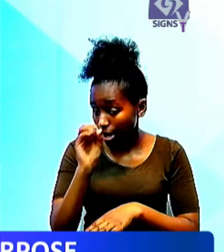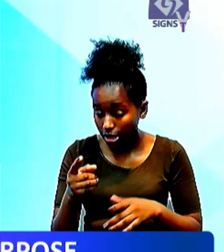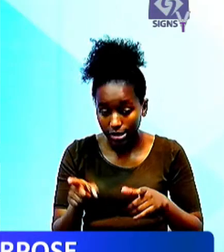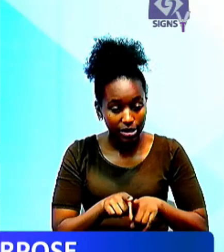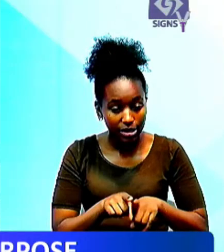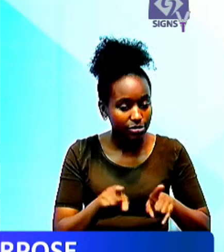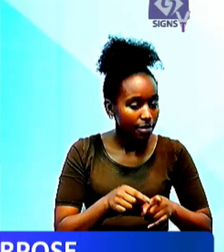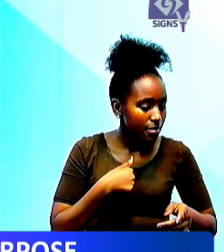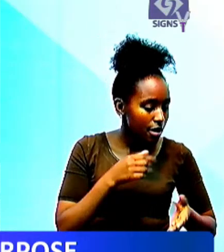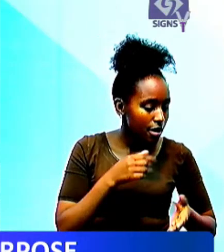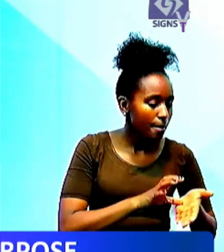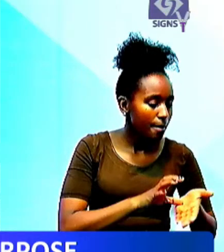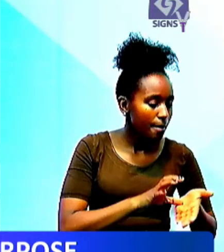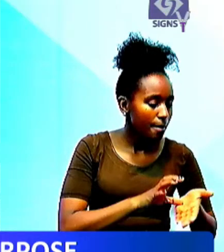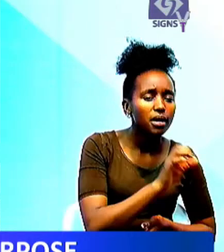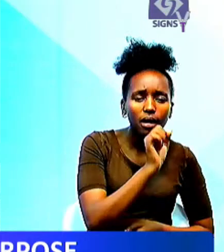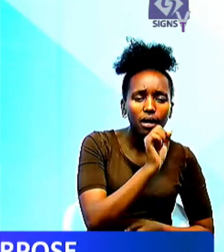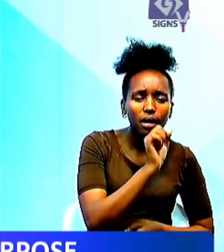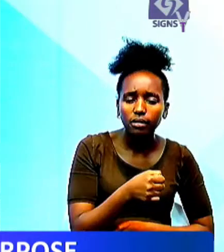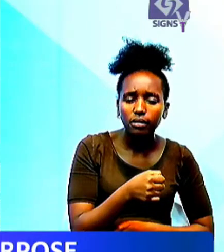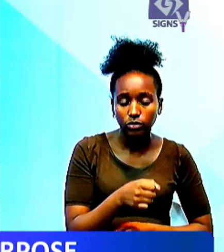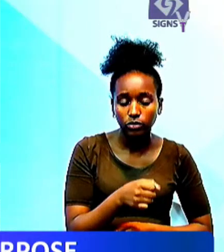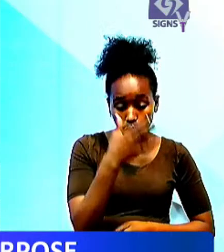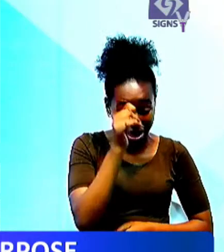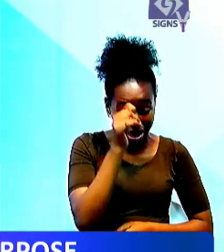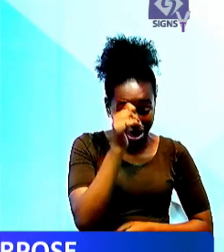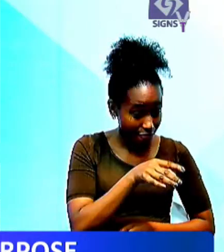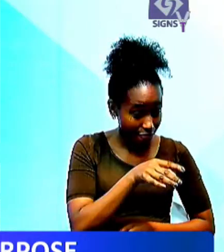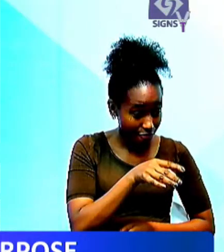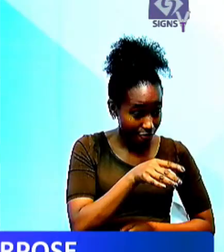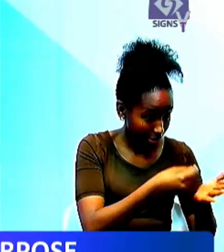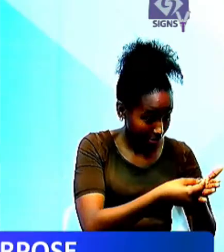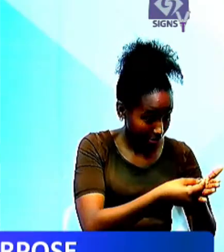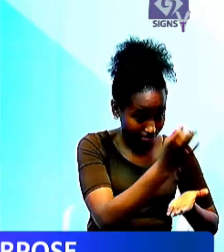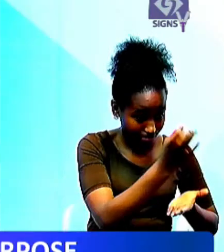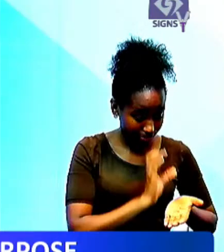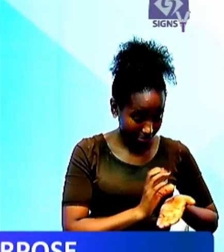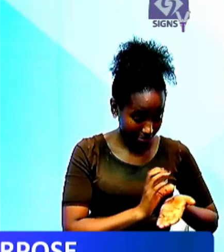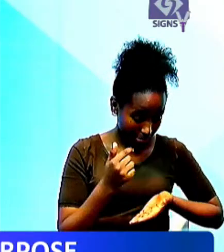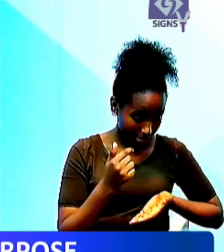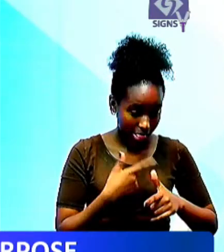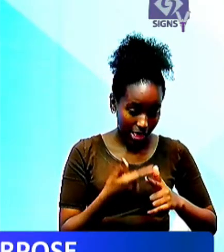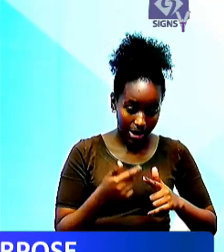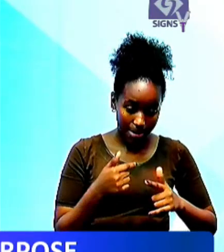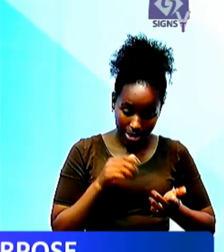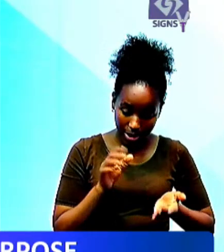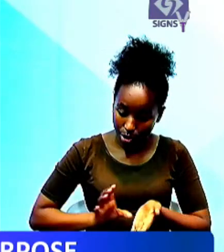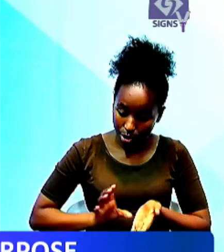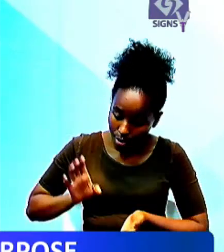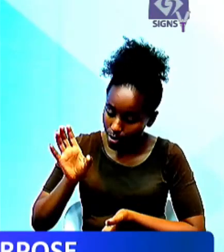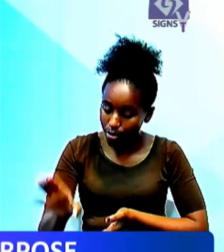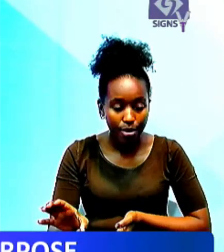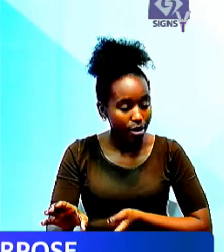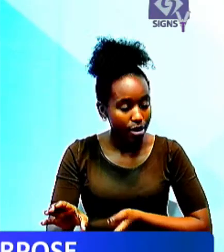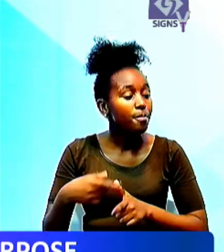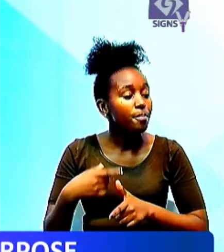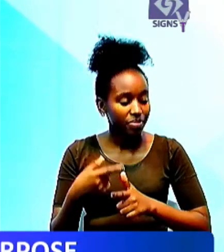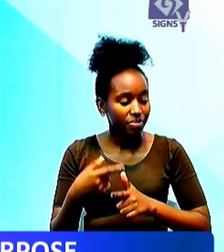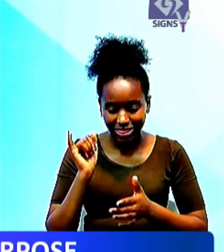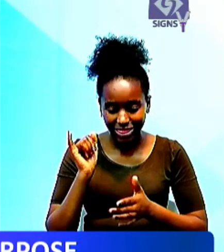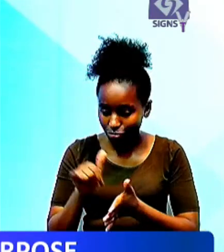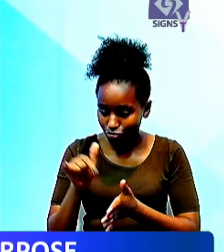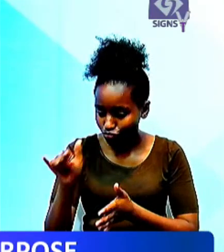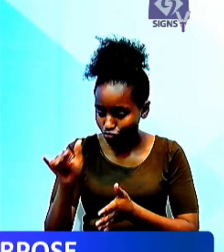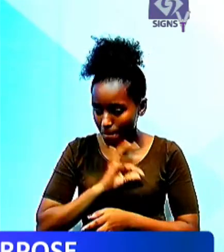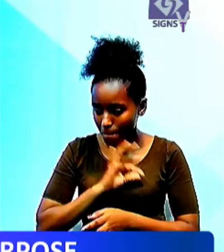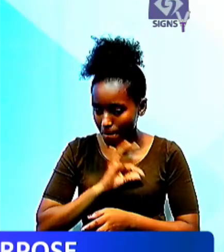Of course, you have to, they are what we call benchmark. When we talk of the bonds, we have what we call African